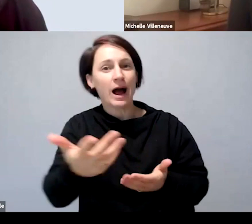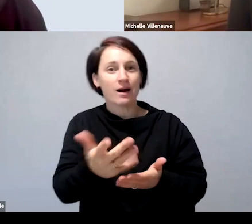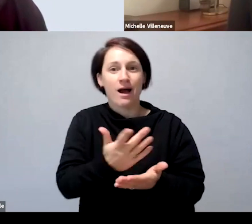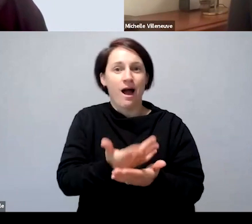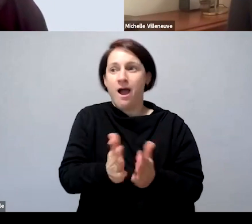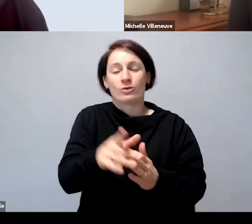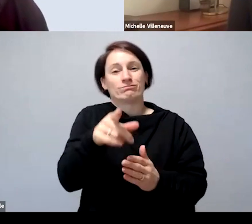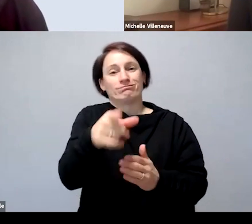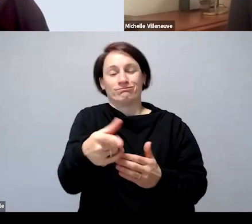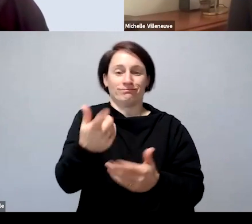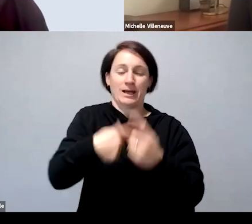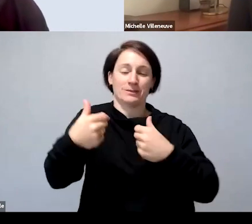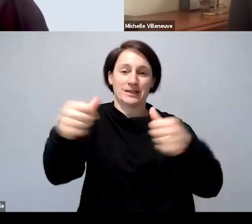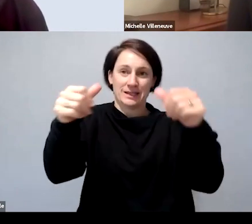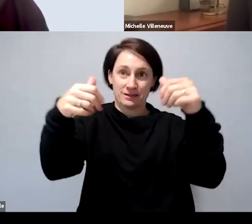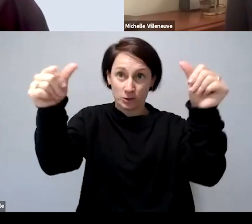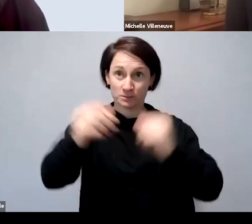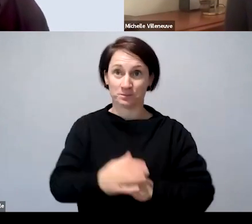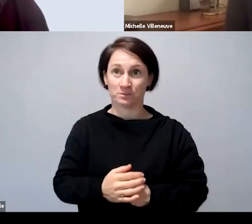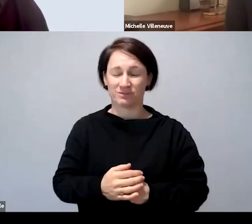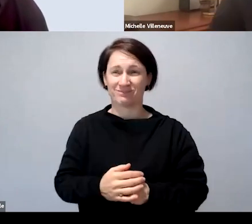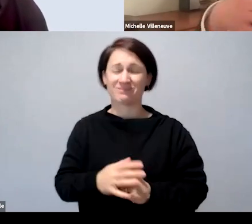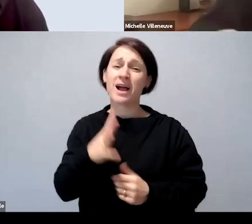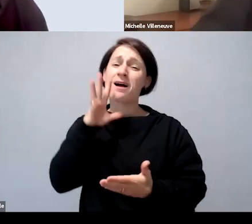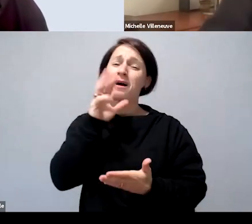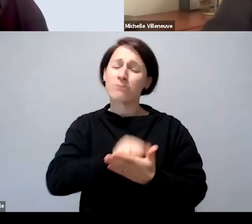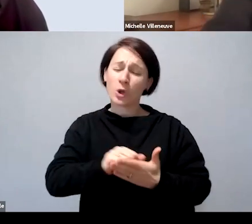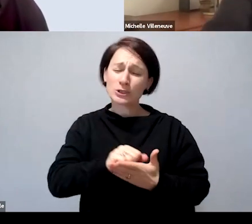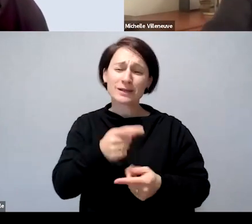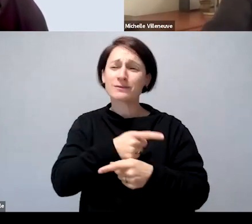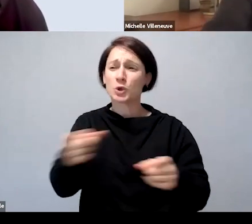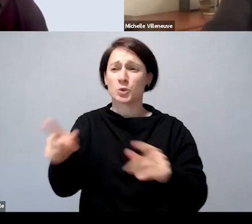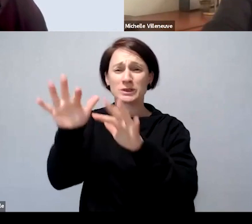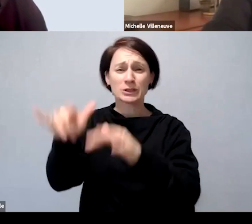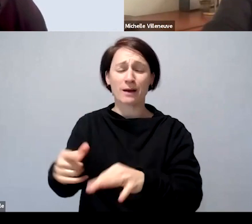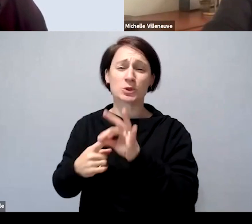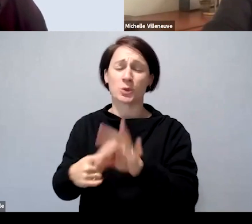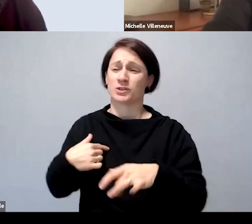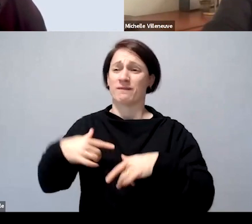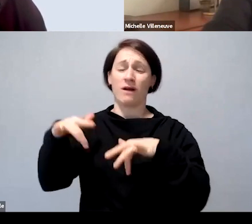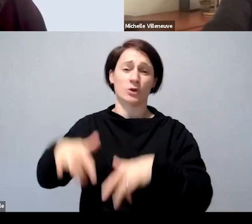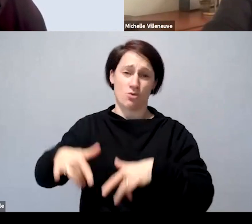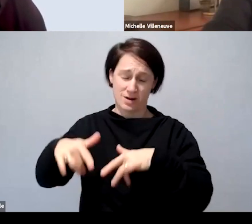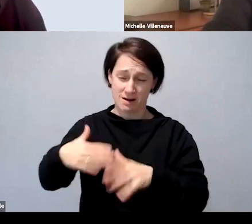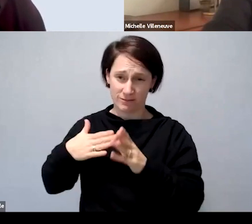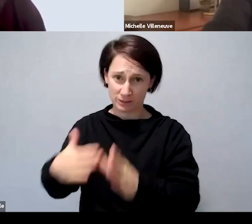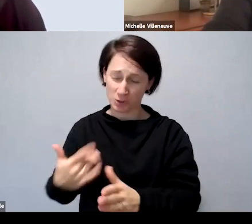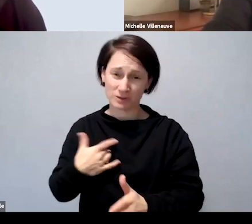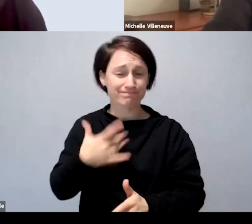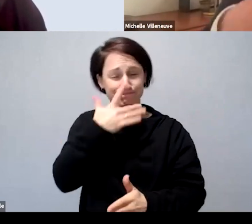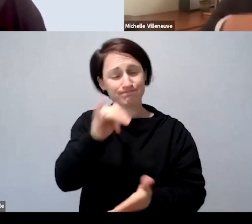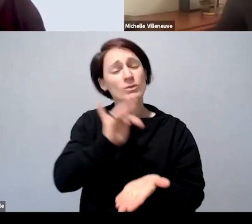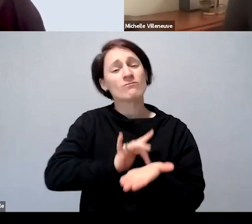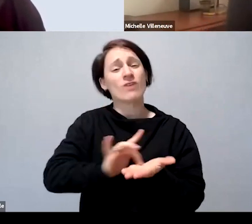Thank you, Michelle. I'm so sorry for everyone who asked a question that I haven't managed to pass forward. We have run out of